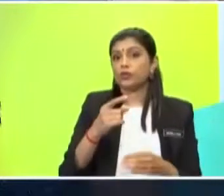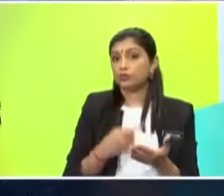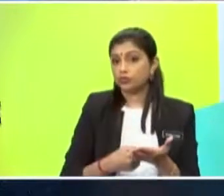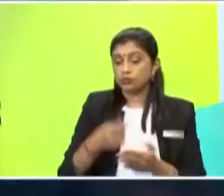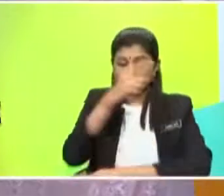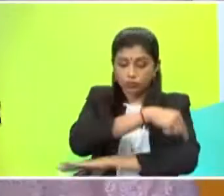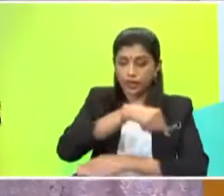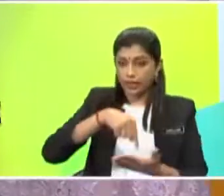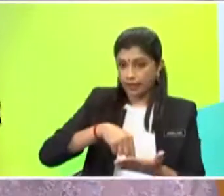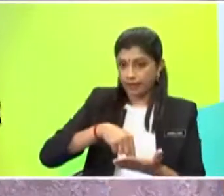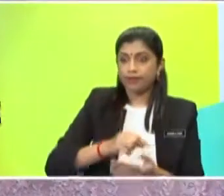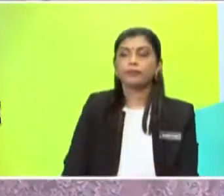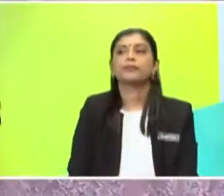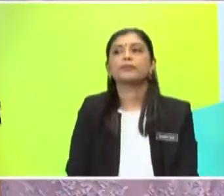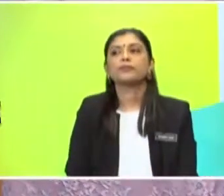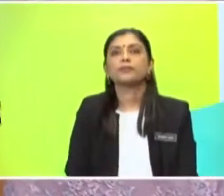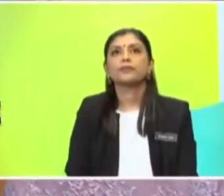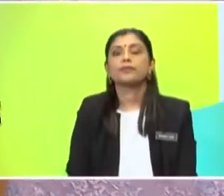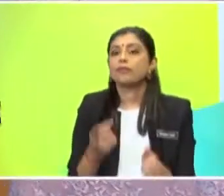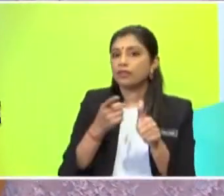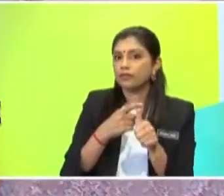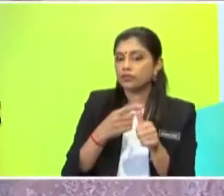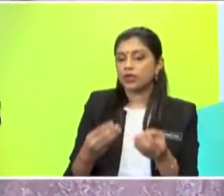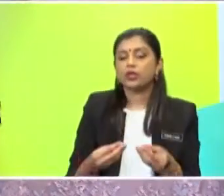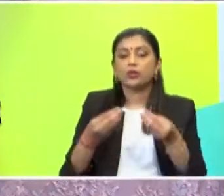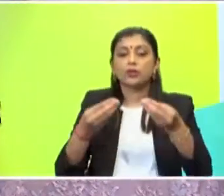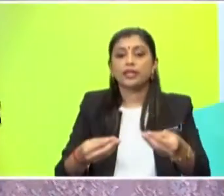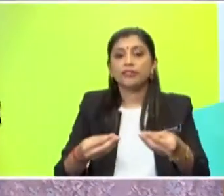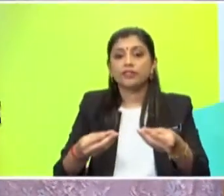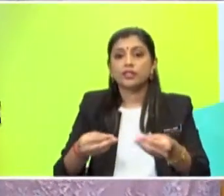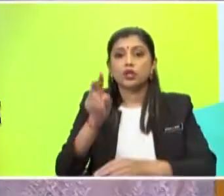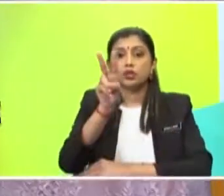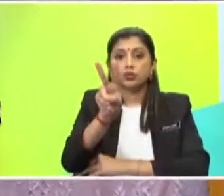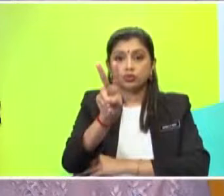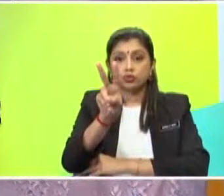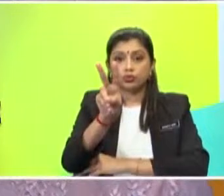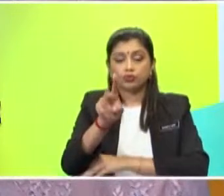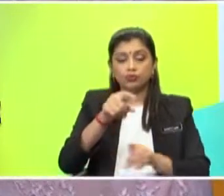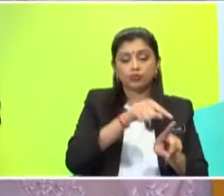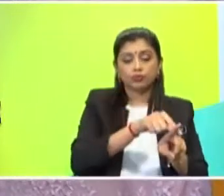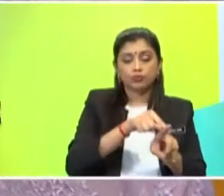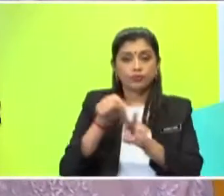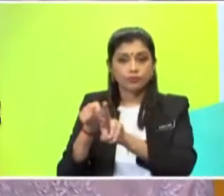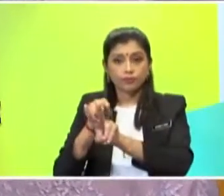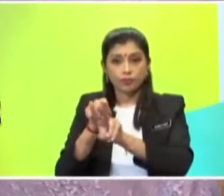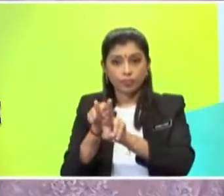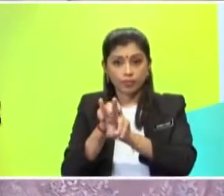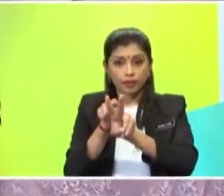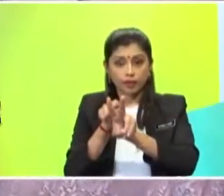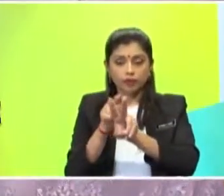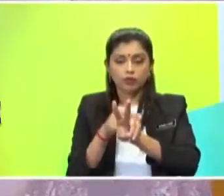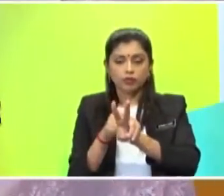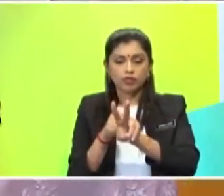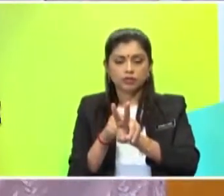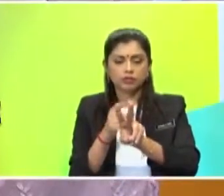this part is pupils out there will be given 2 situations and they need to decide what